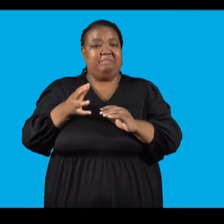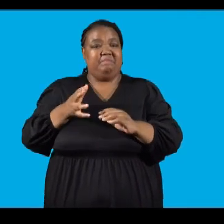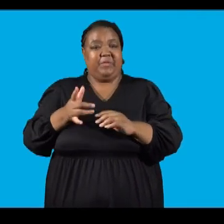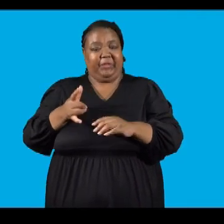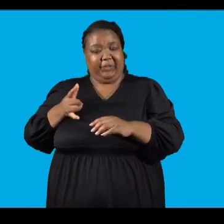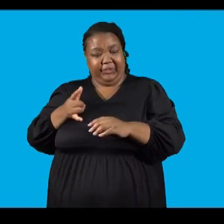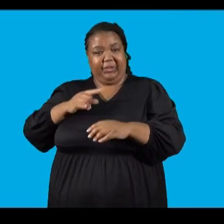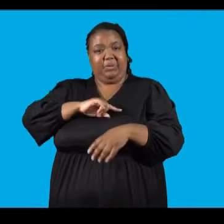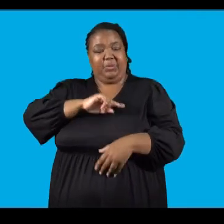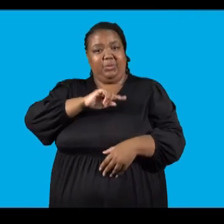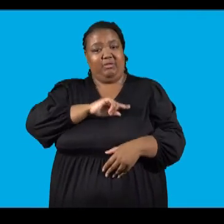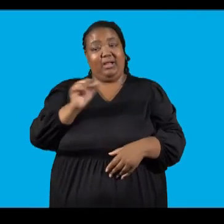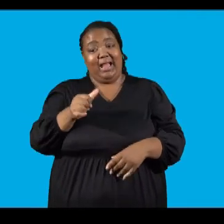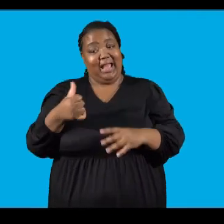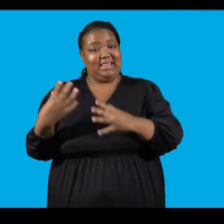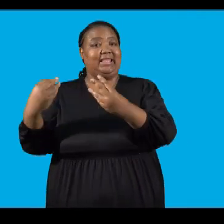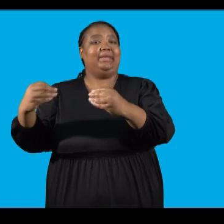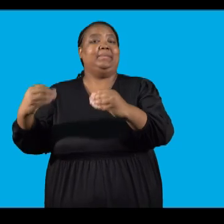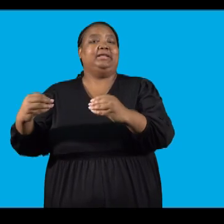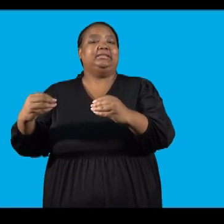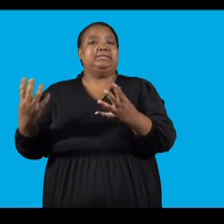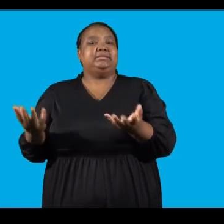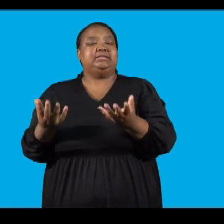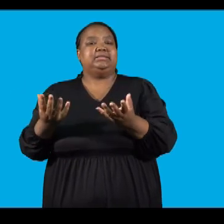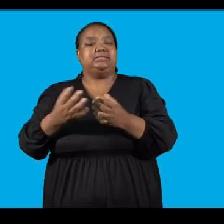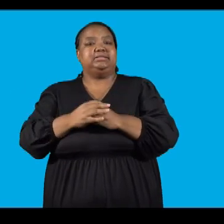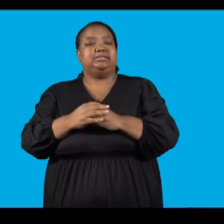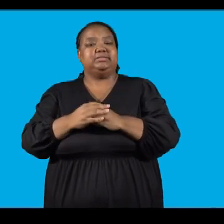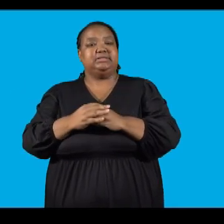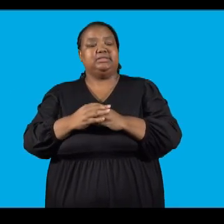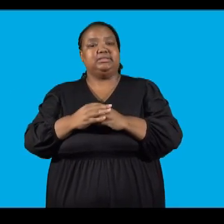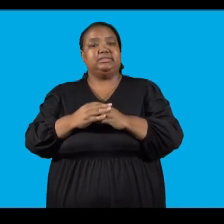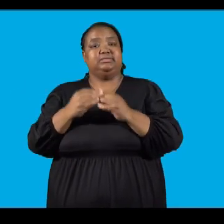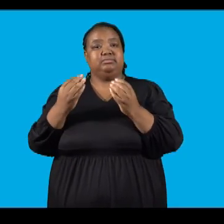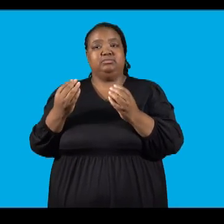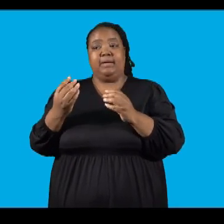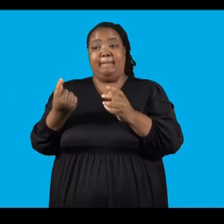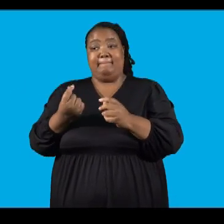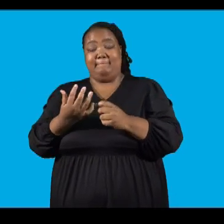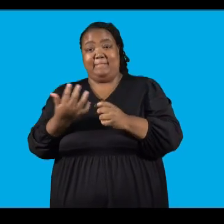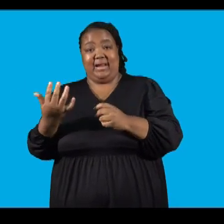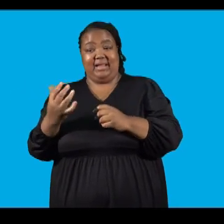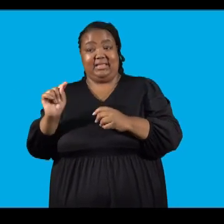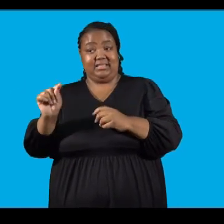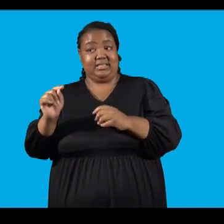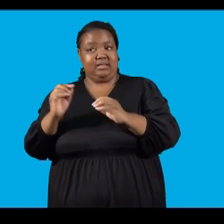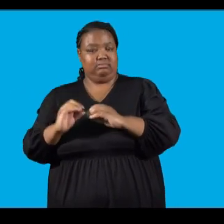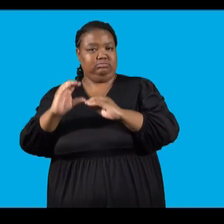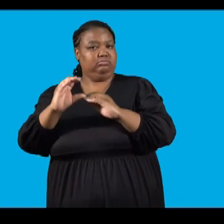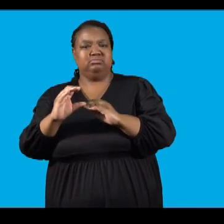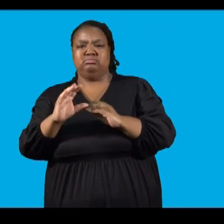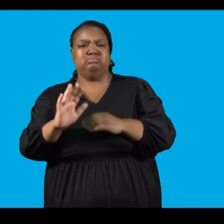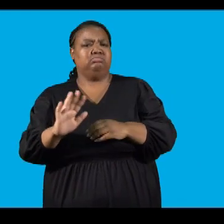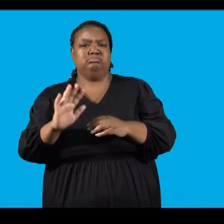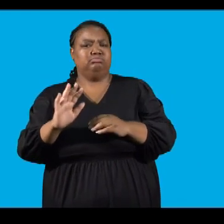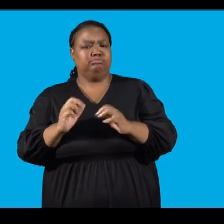from increasing prices is the fact that other firms will not likely increase their prices as